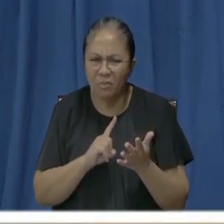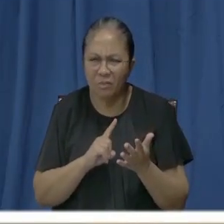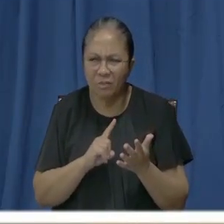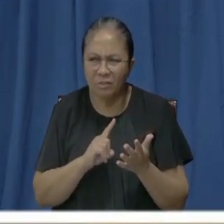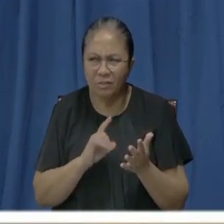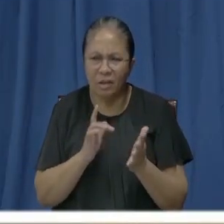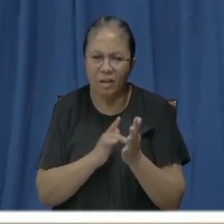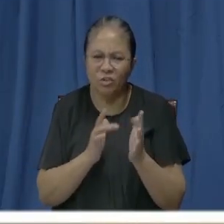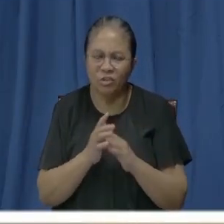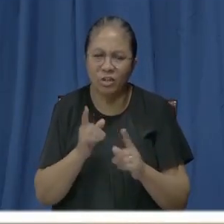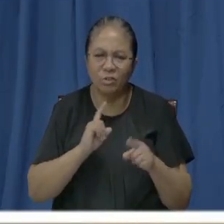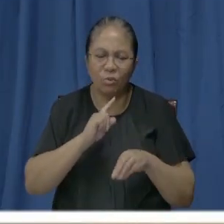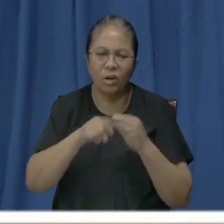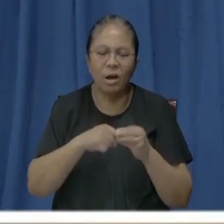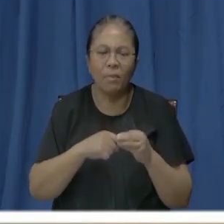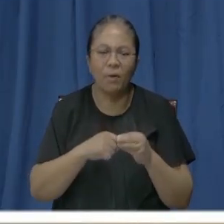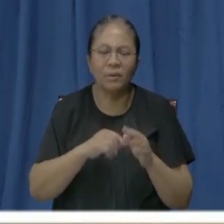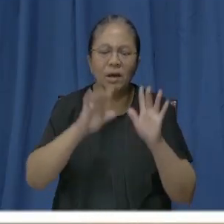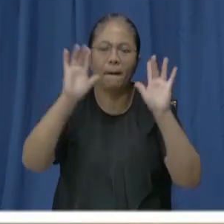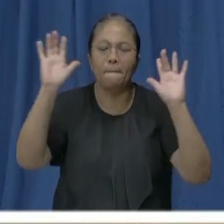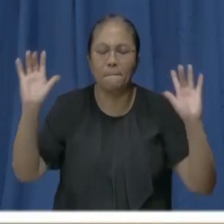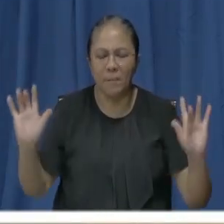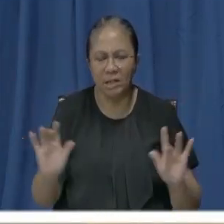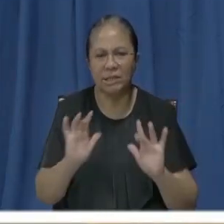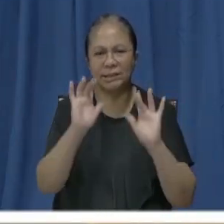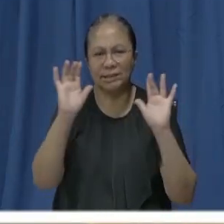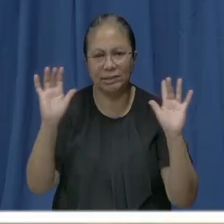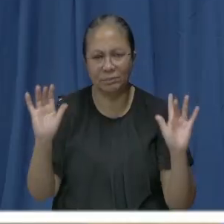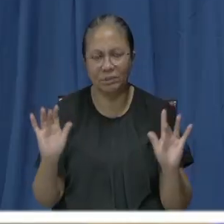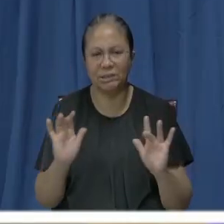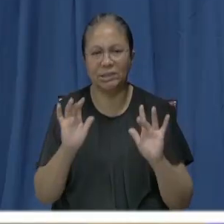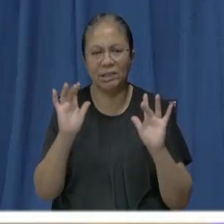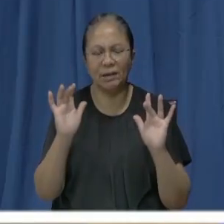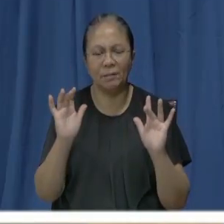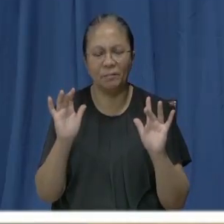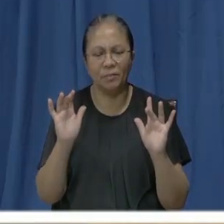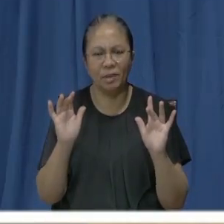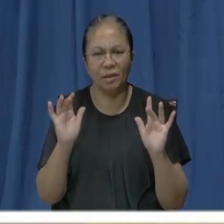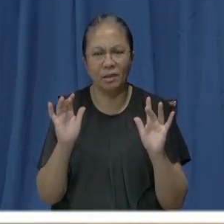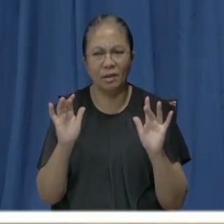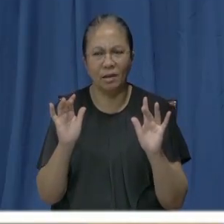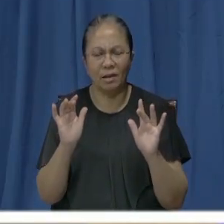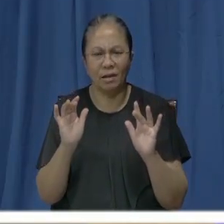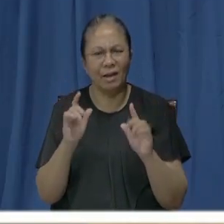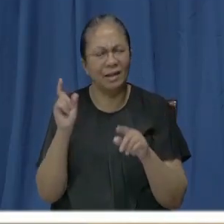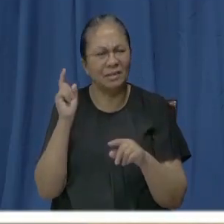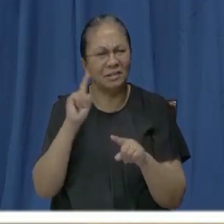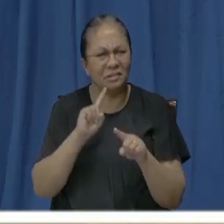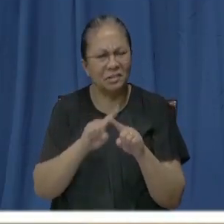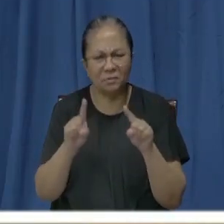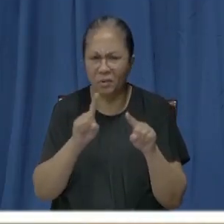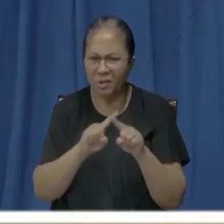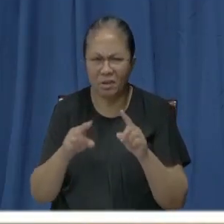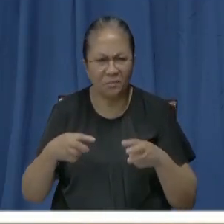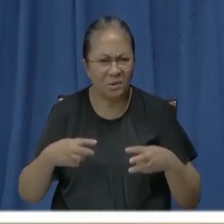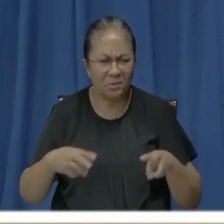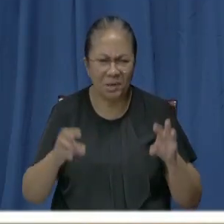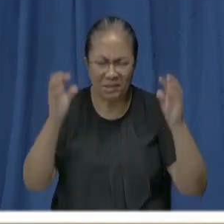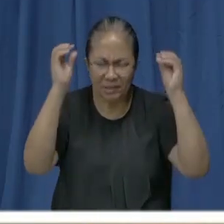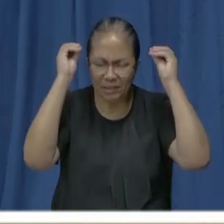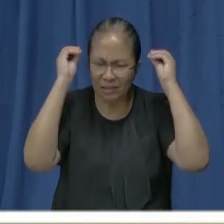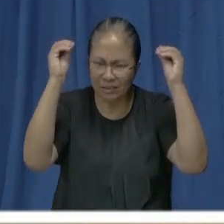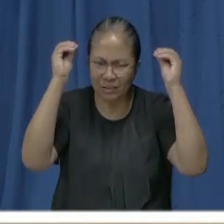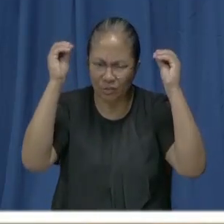about mercy. He'd been speaking about mercy in ways that was unusual and unparalleled in his